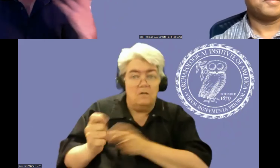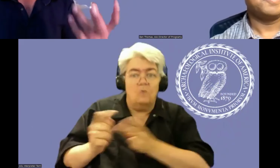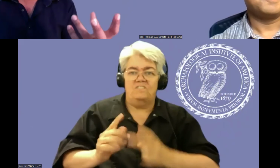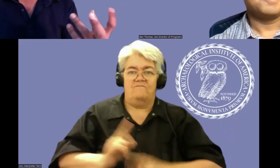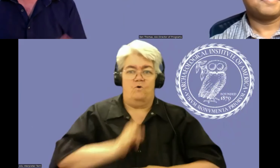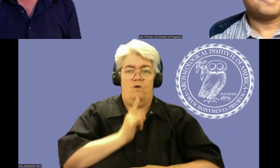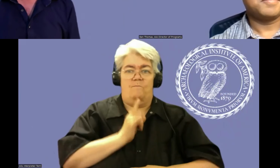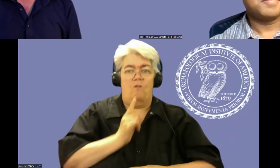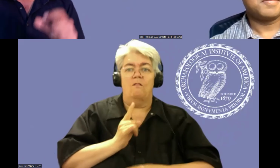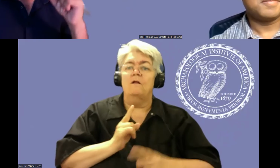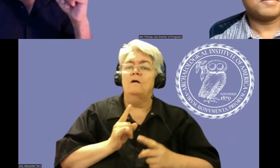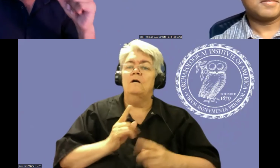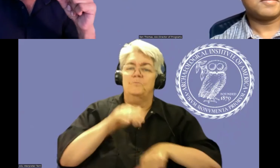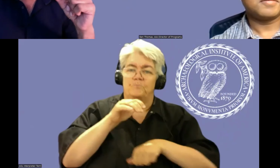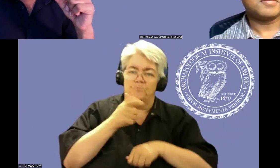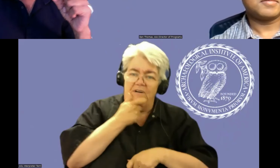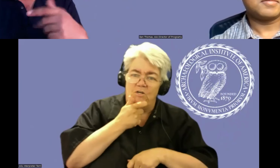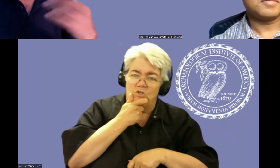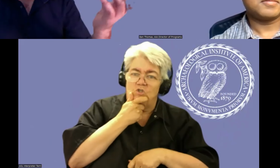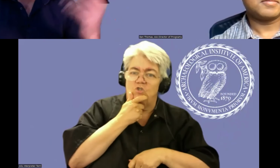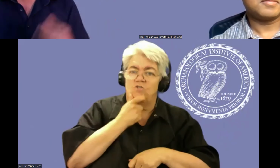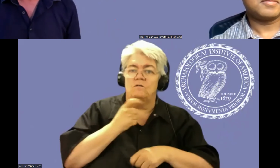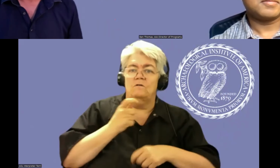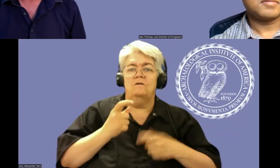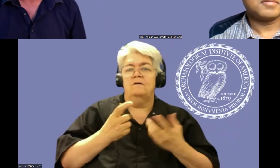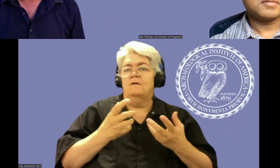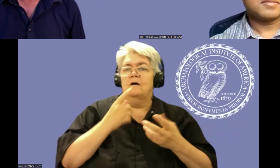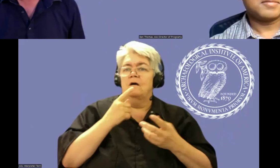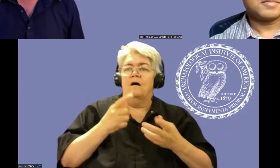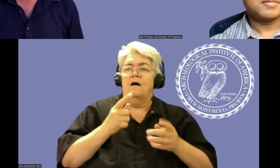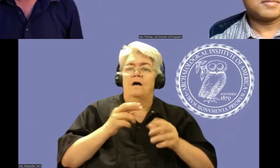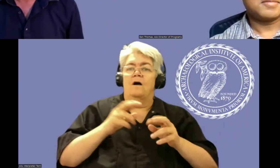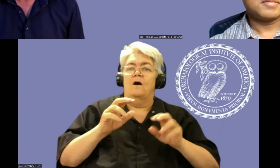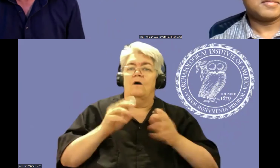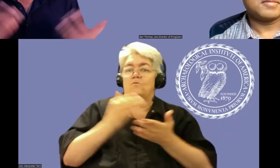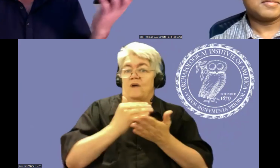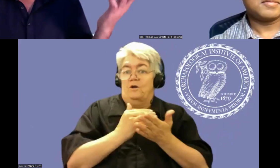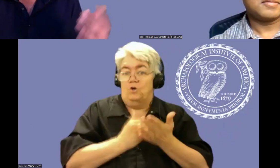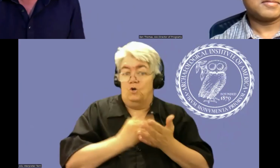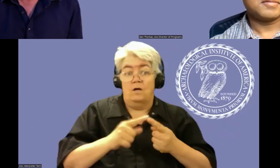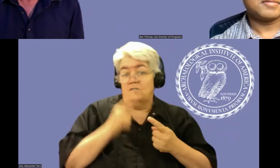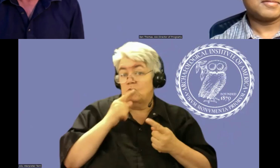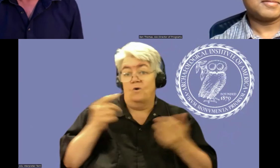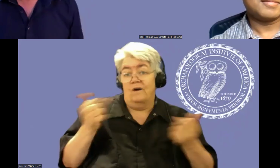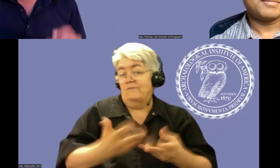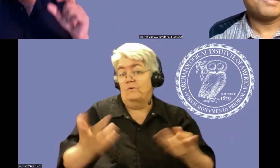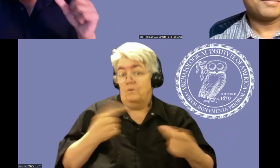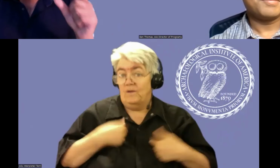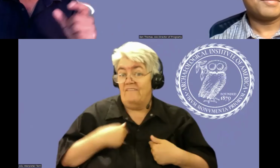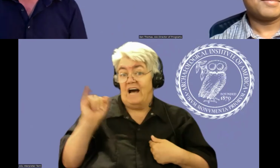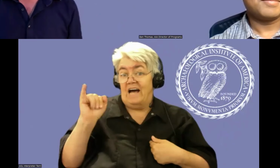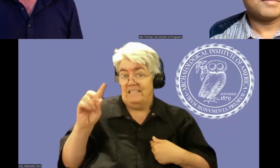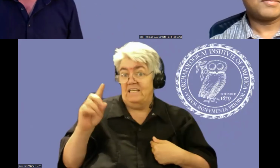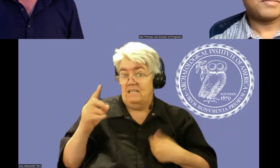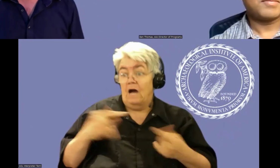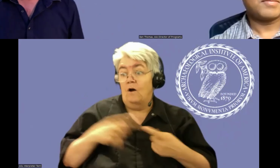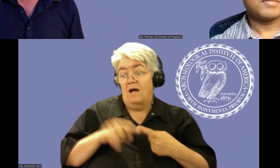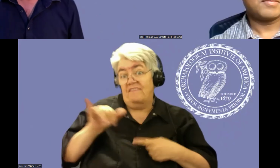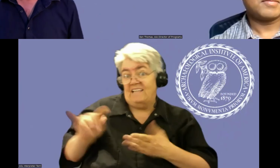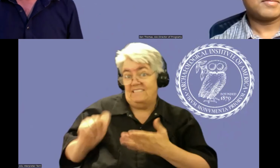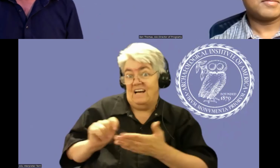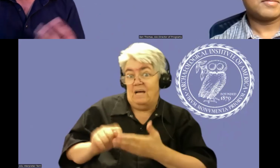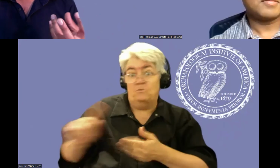um, you know, bureaucratic. It's the first time to all of us now carry an ID, photo ID as a matter of course, possibly one